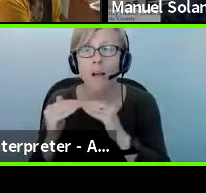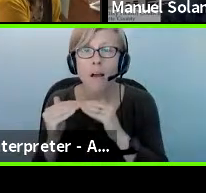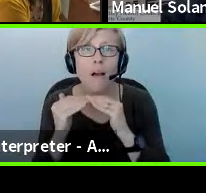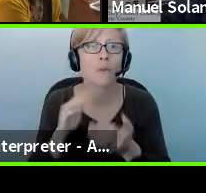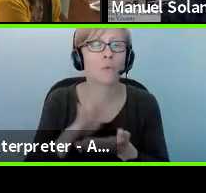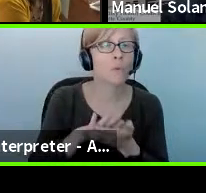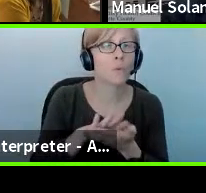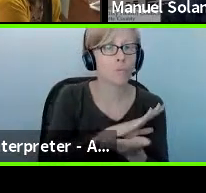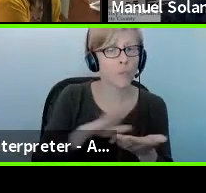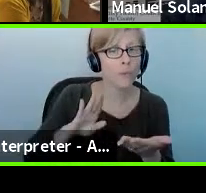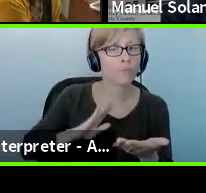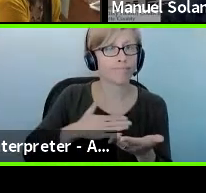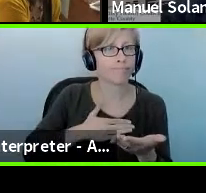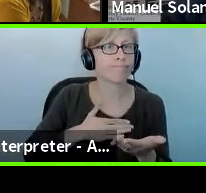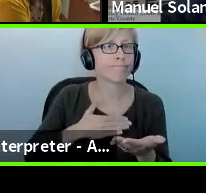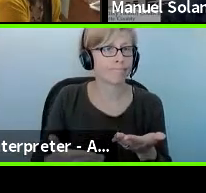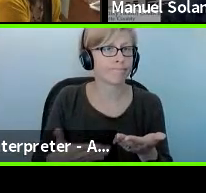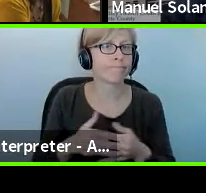cetera.